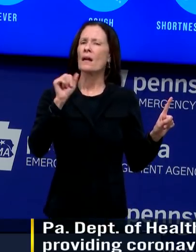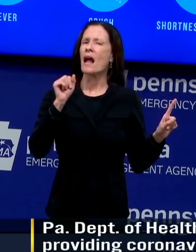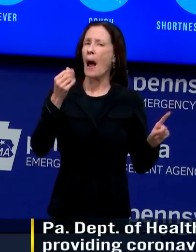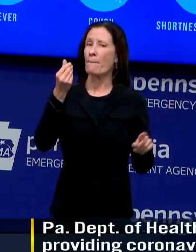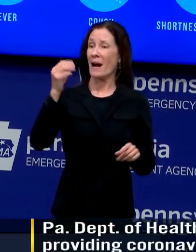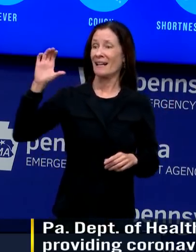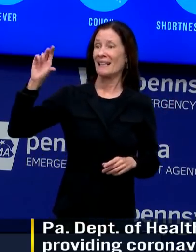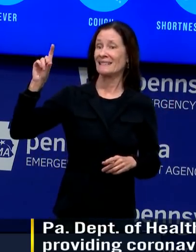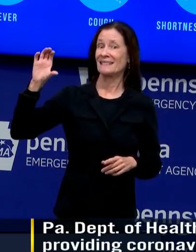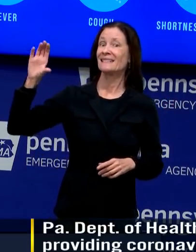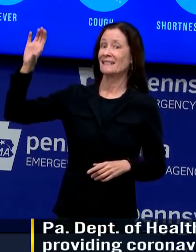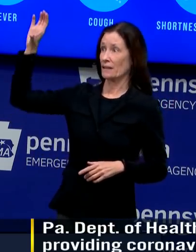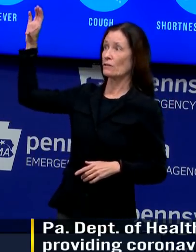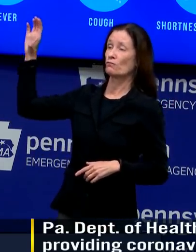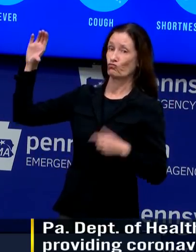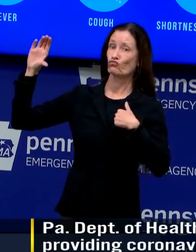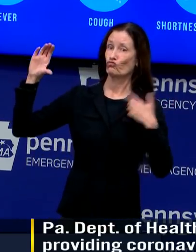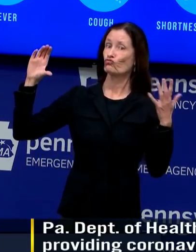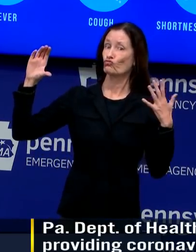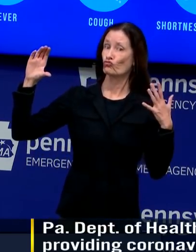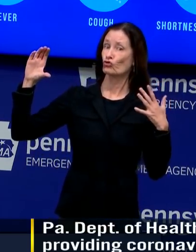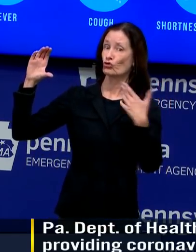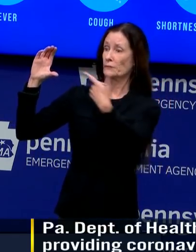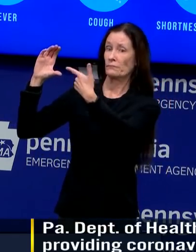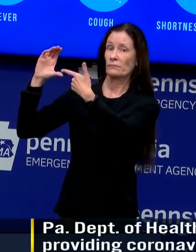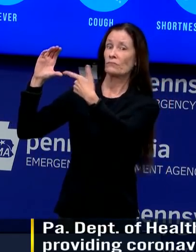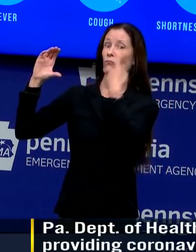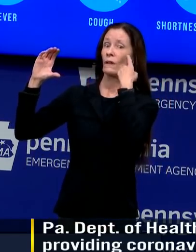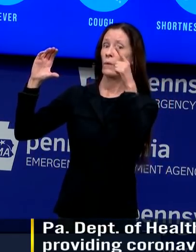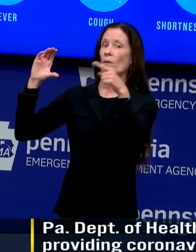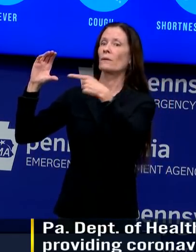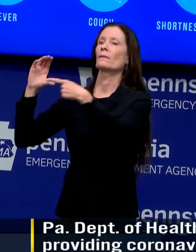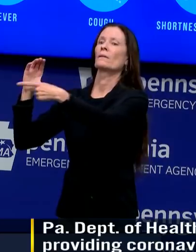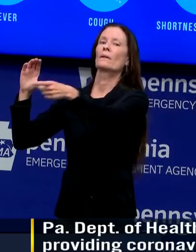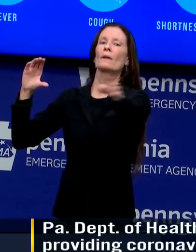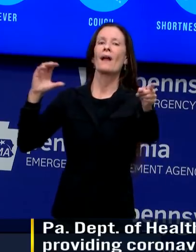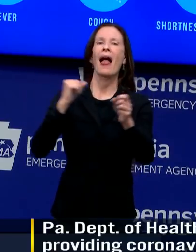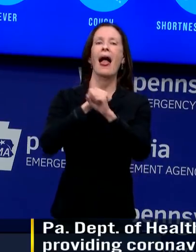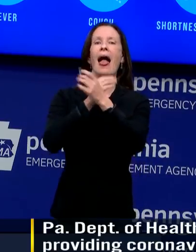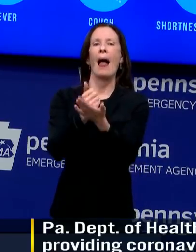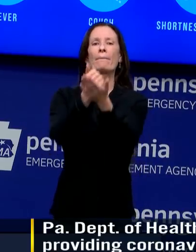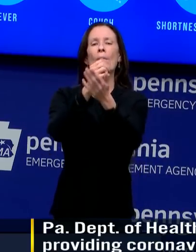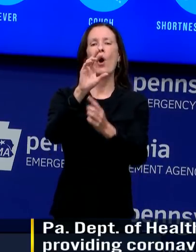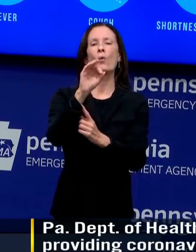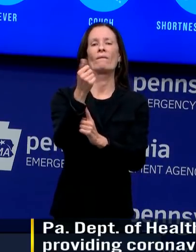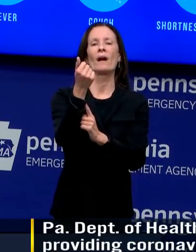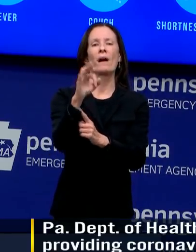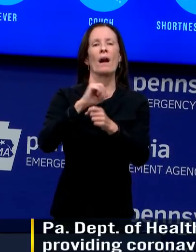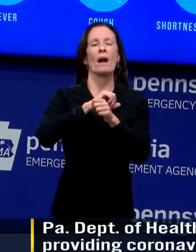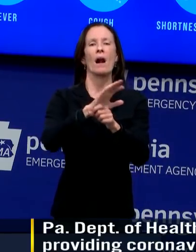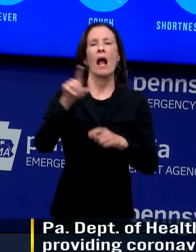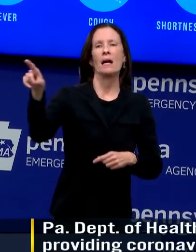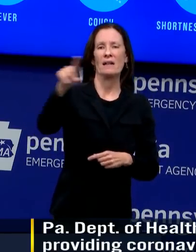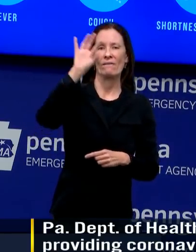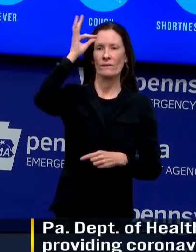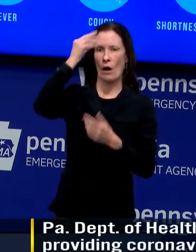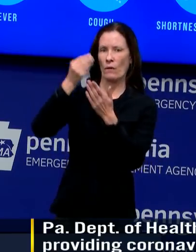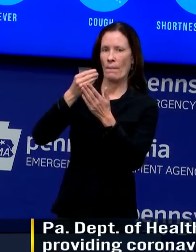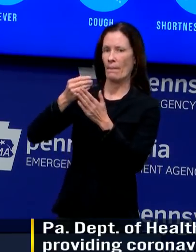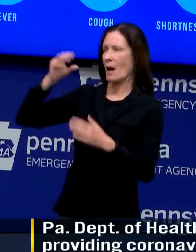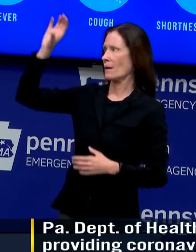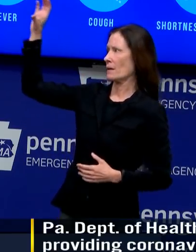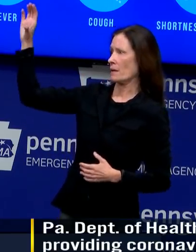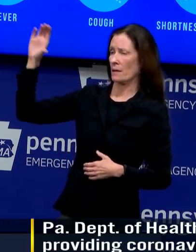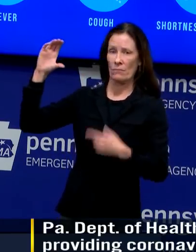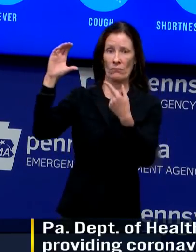Congress for relief of small businesses, for relief of hospitals, et cetera. From WNEP, regarding the state of